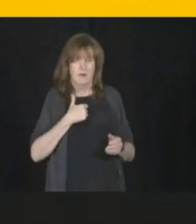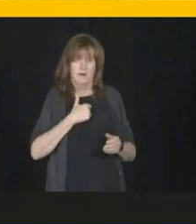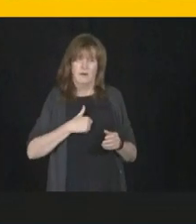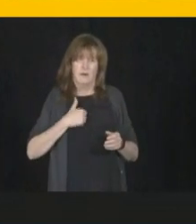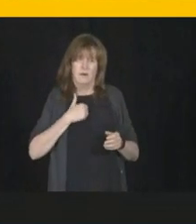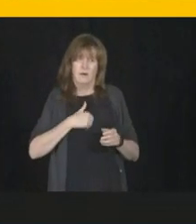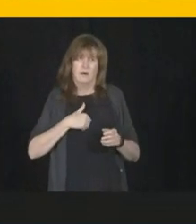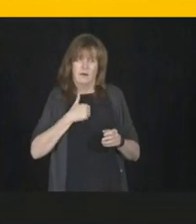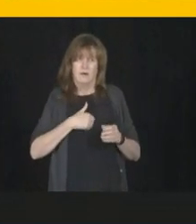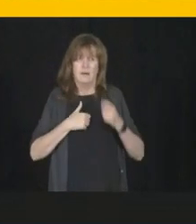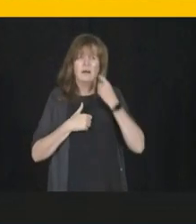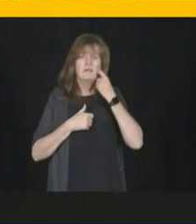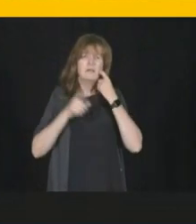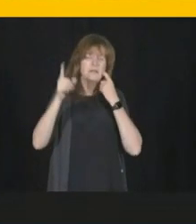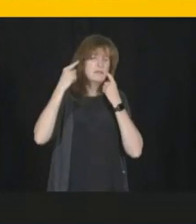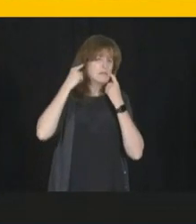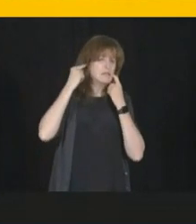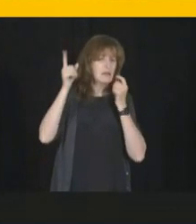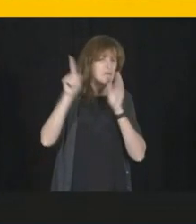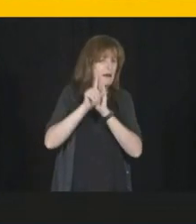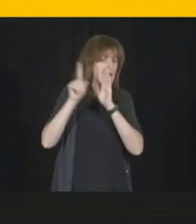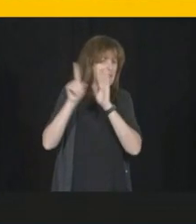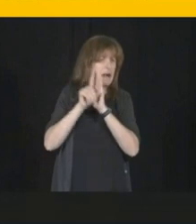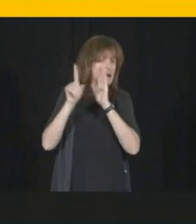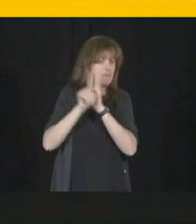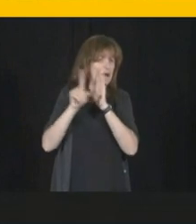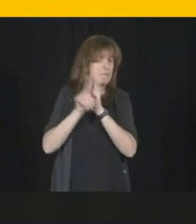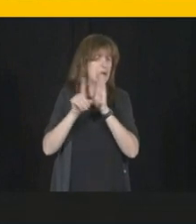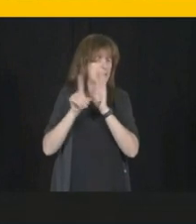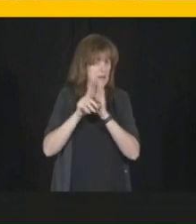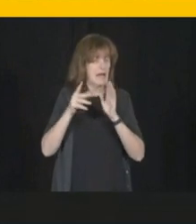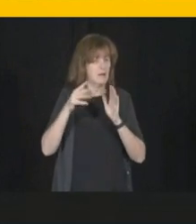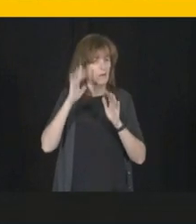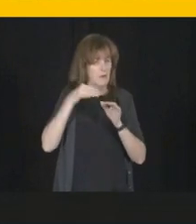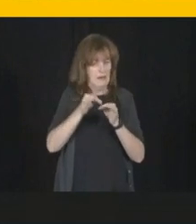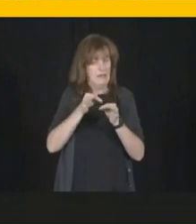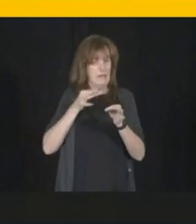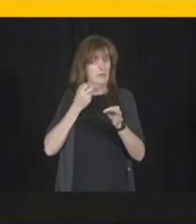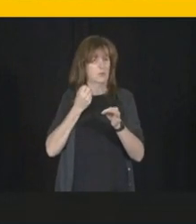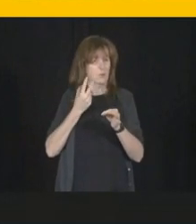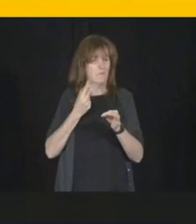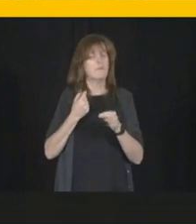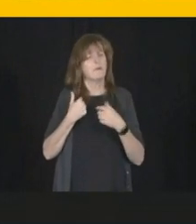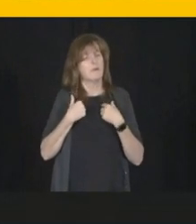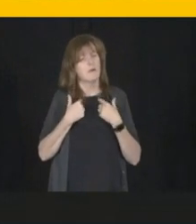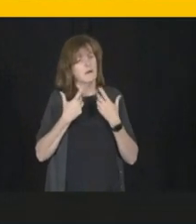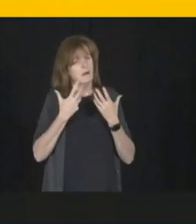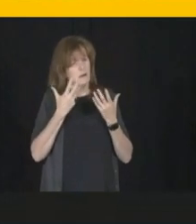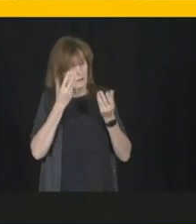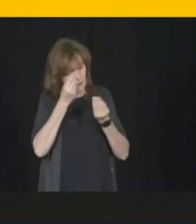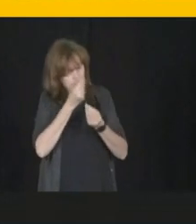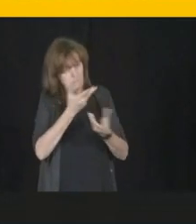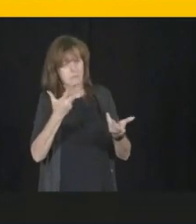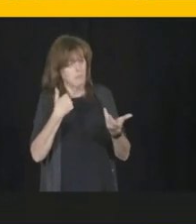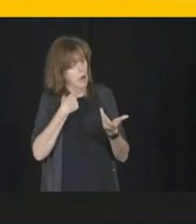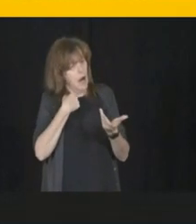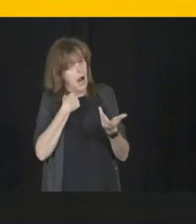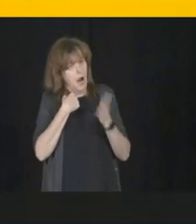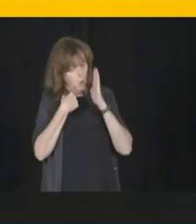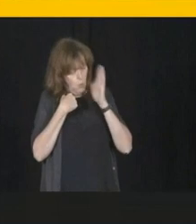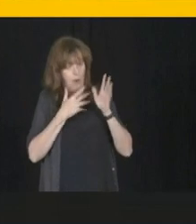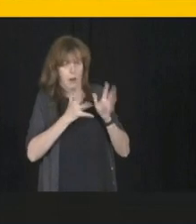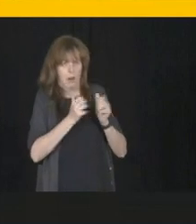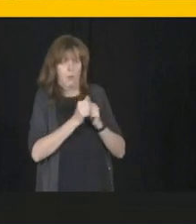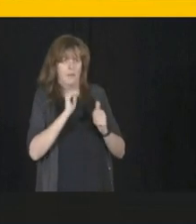for by law and police officers to be chasing people without masks. Everyone's been great, so let's continue